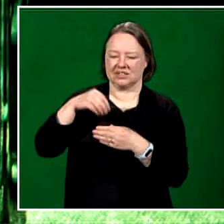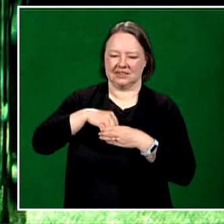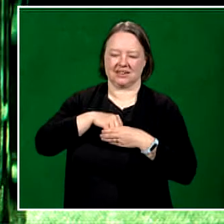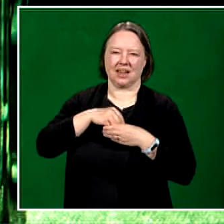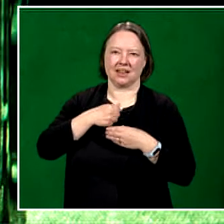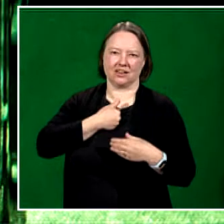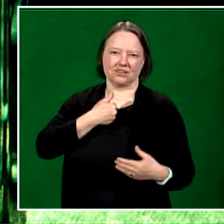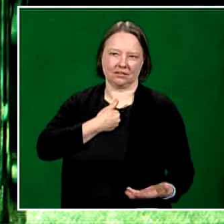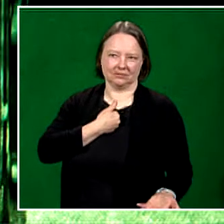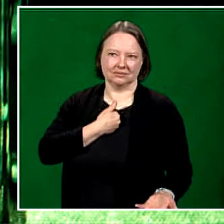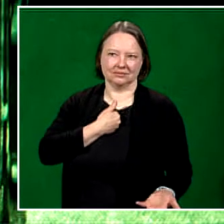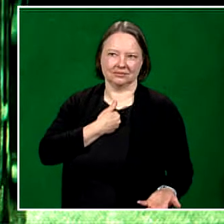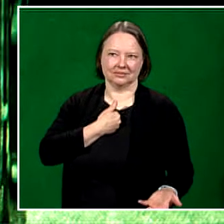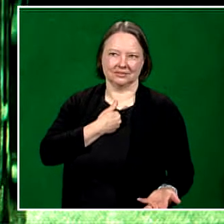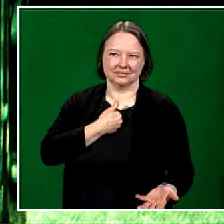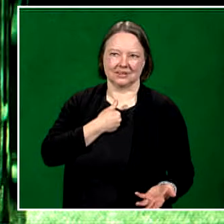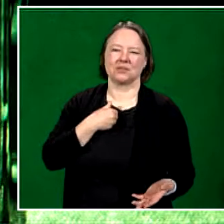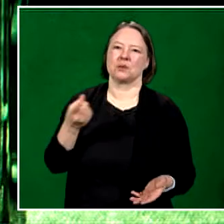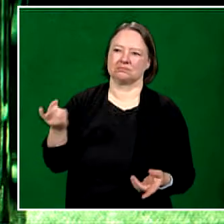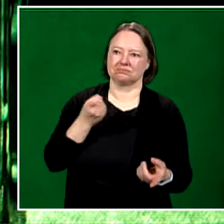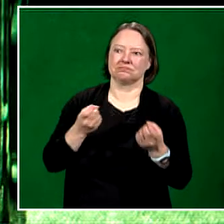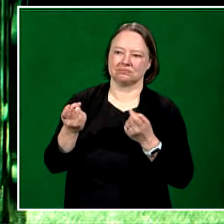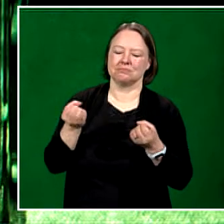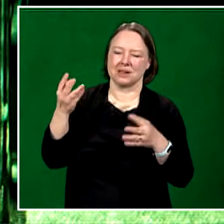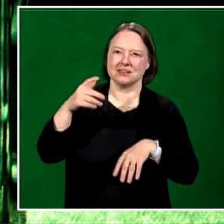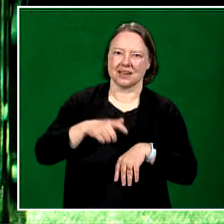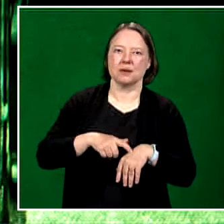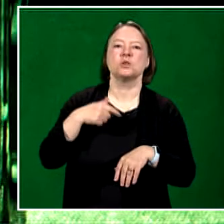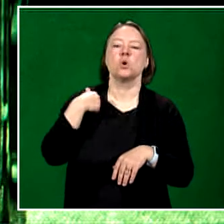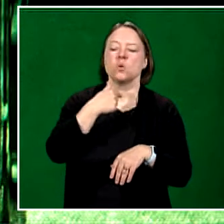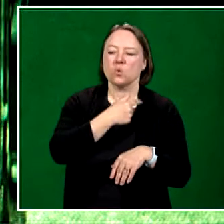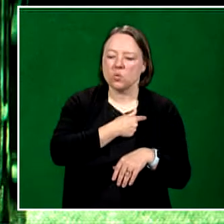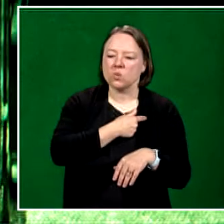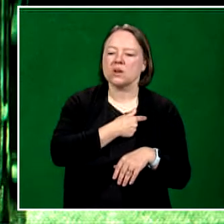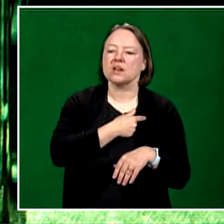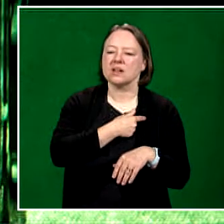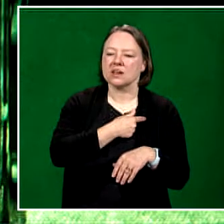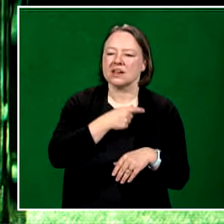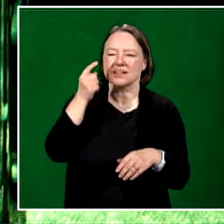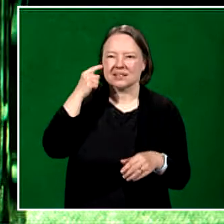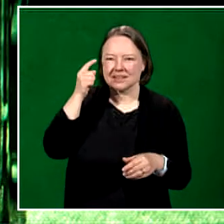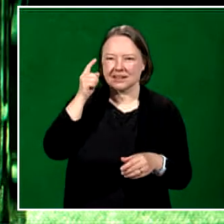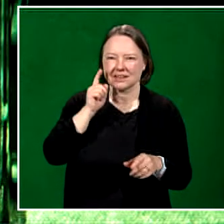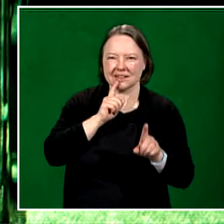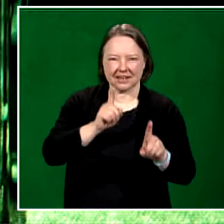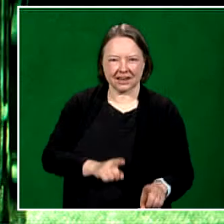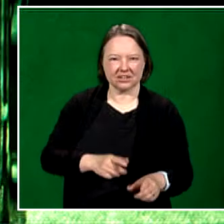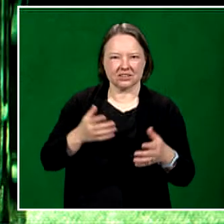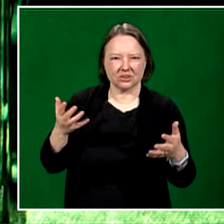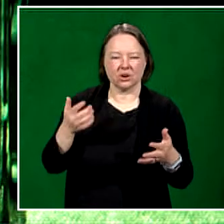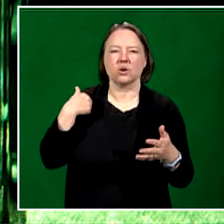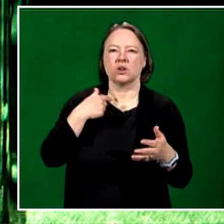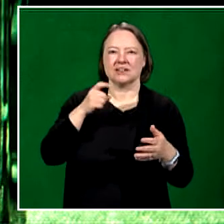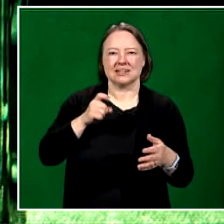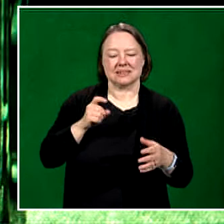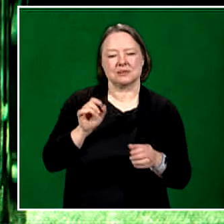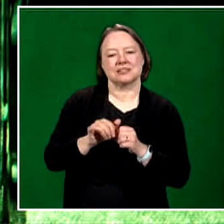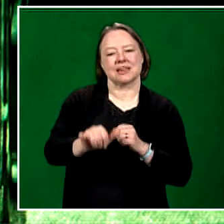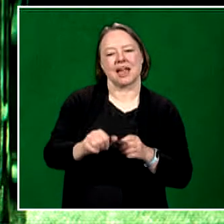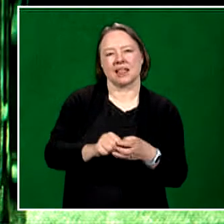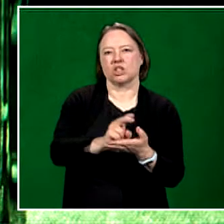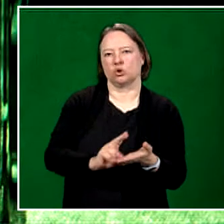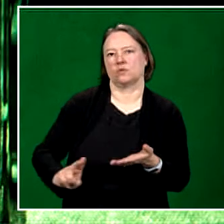ourselves as well. It's come back many times, and we keep coming to this conclusion that it needs to be within the